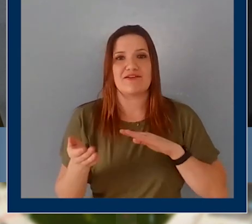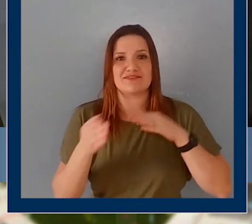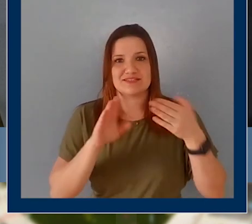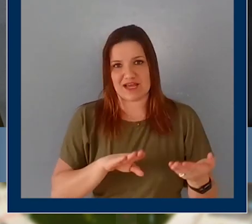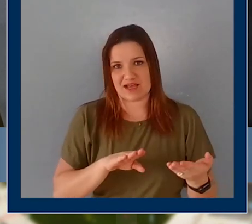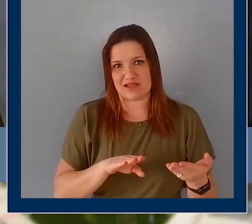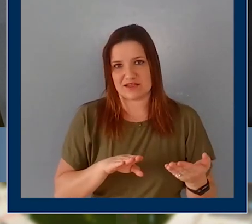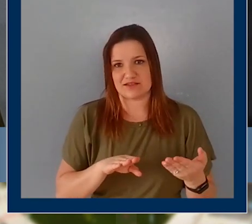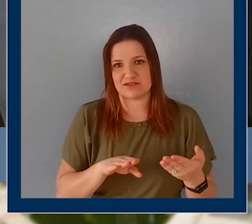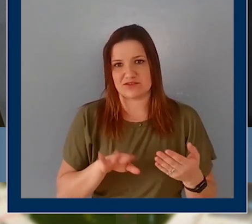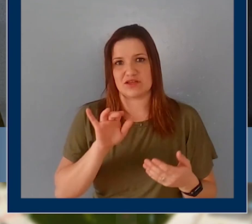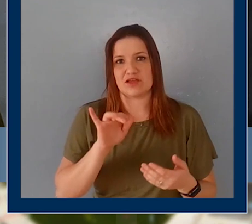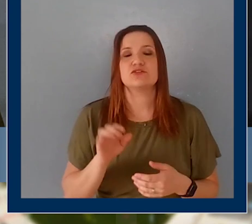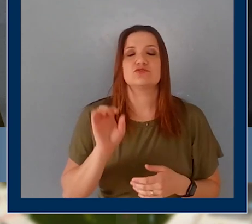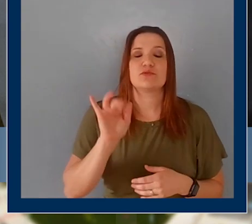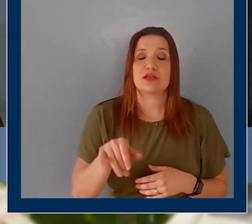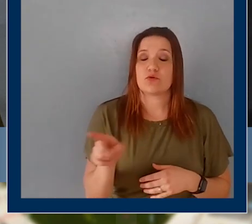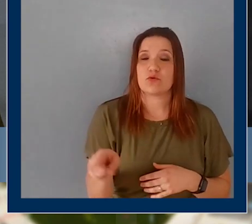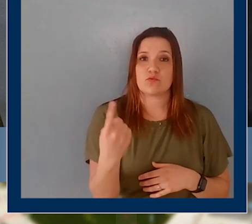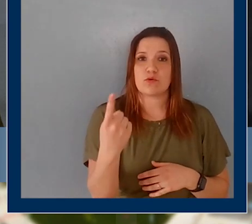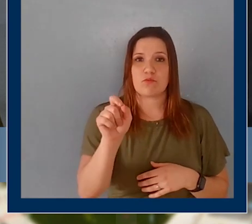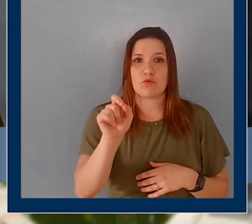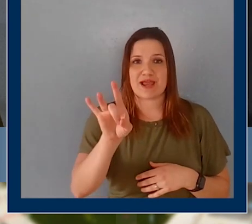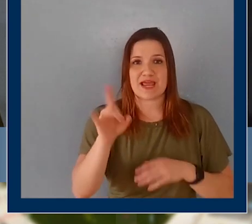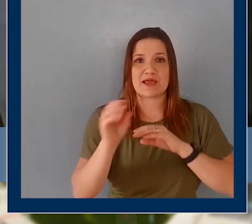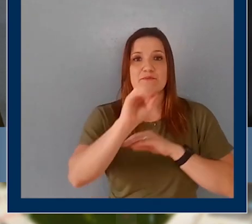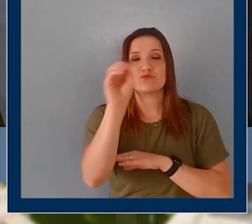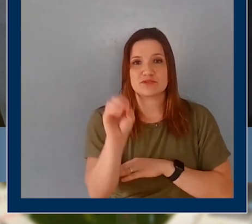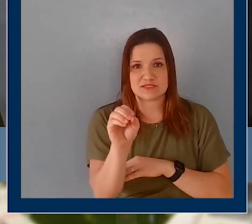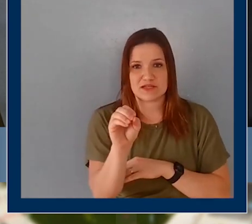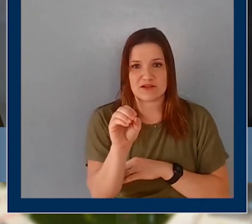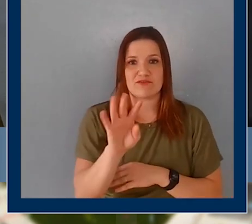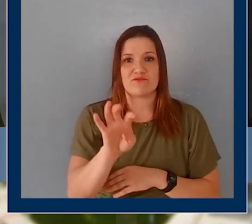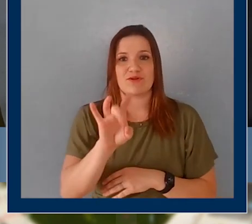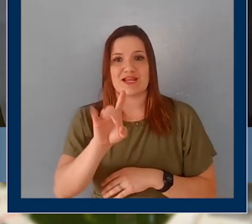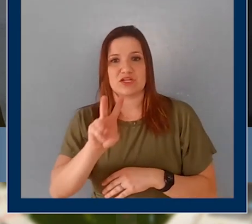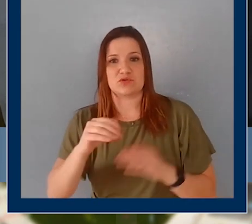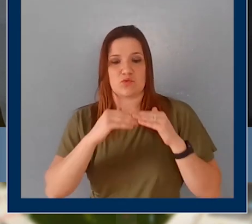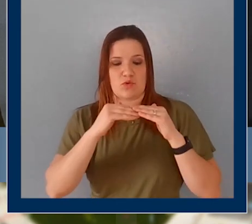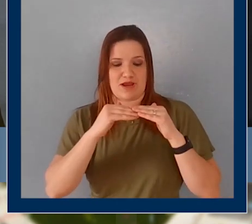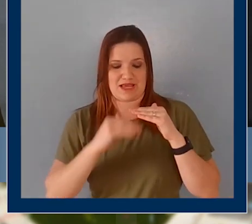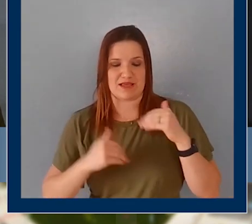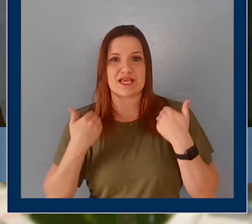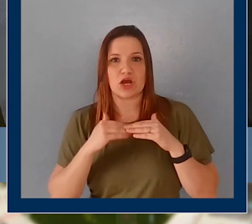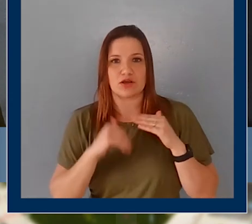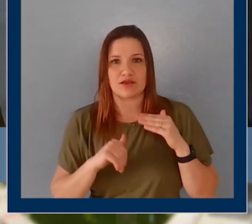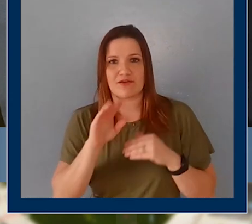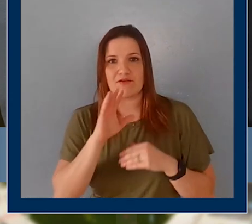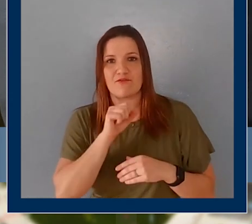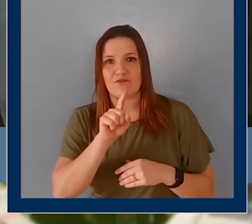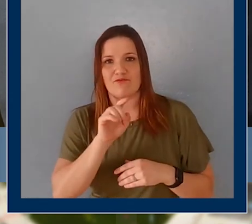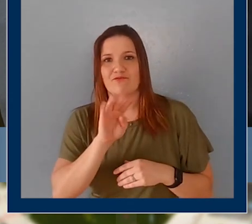all the COVID-related deaths are in people 65 years or older, almost identical to the 75% at the